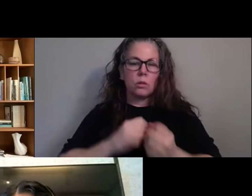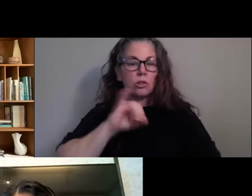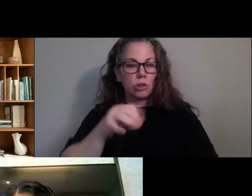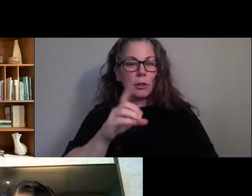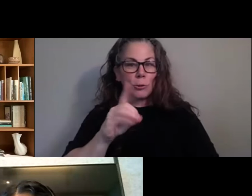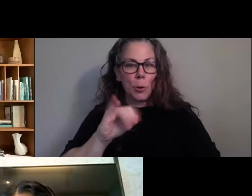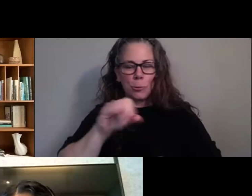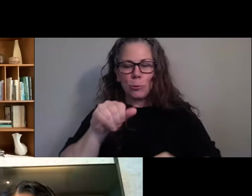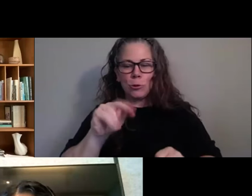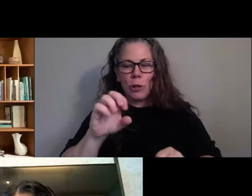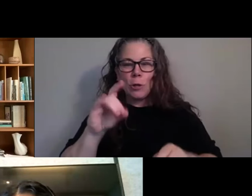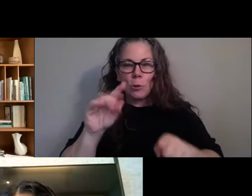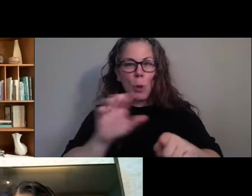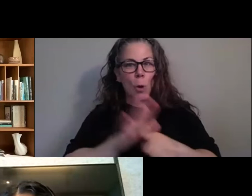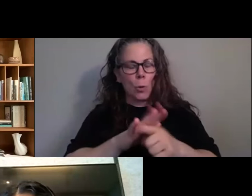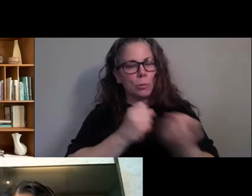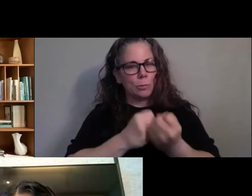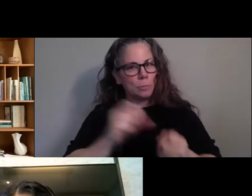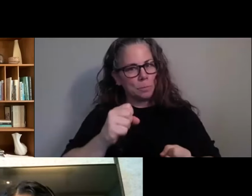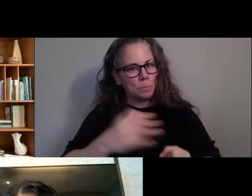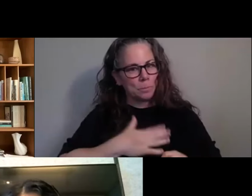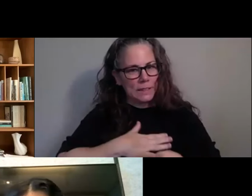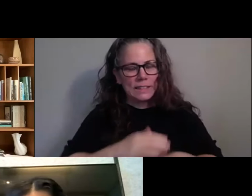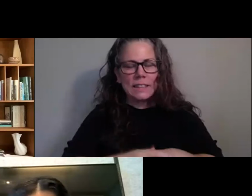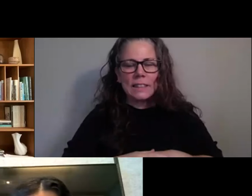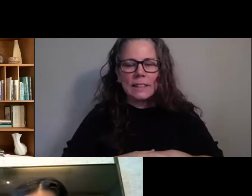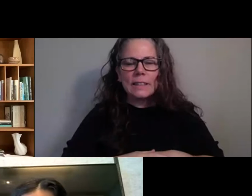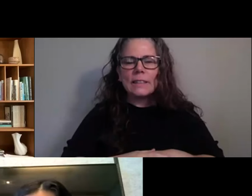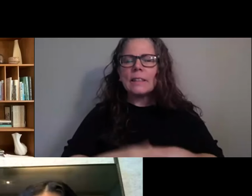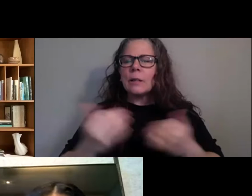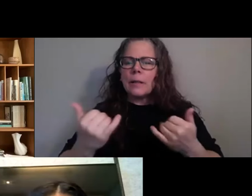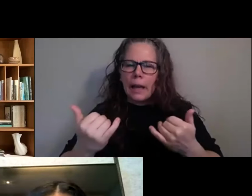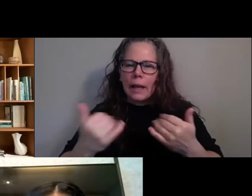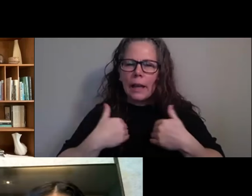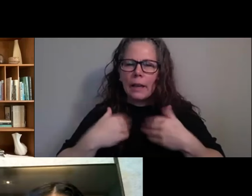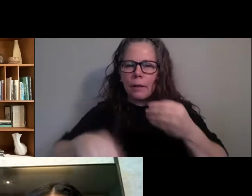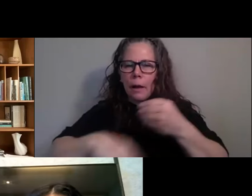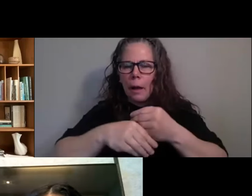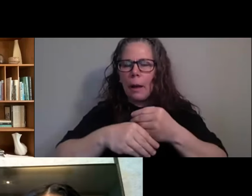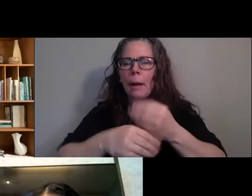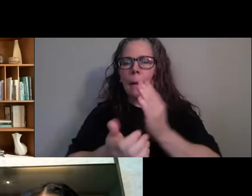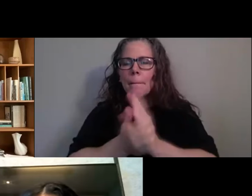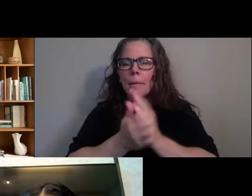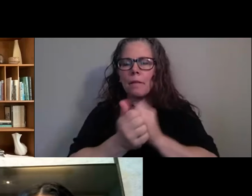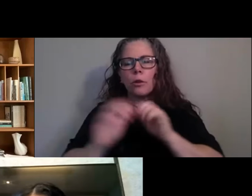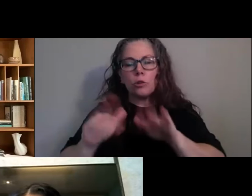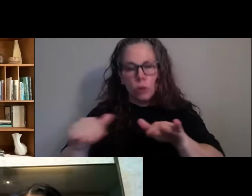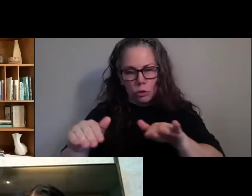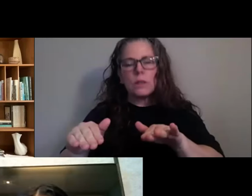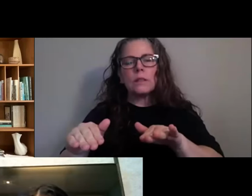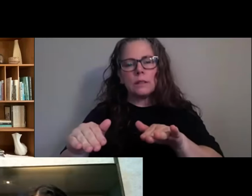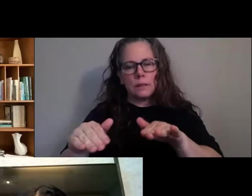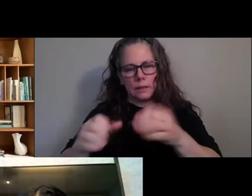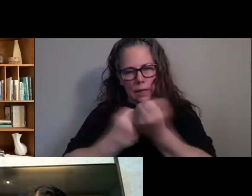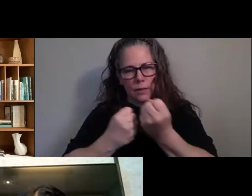put forward. We have a couple things that we're putting forward. We have our amendment for Children's Advocacy Center funding.